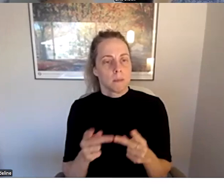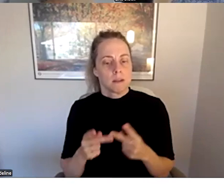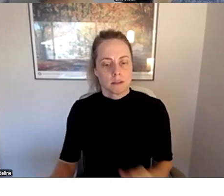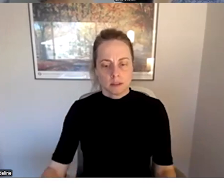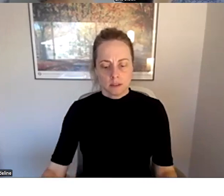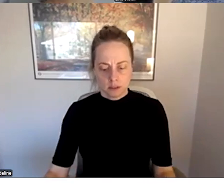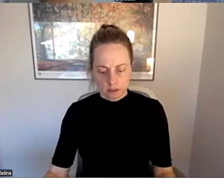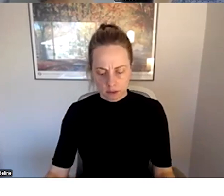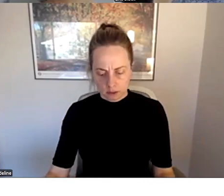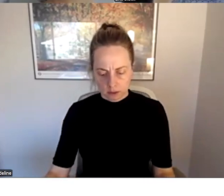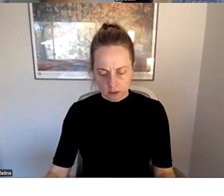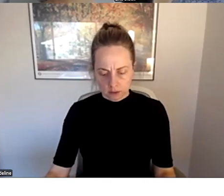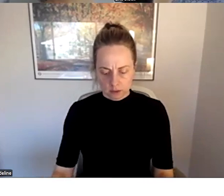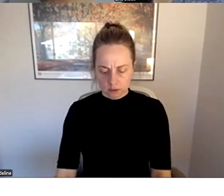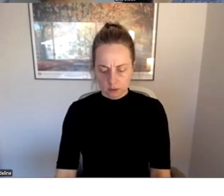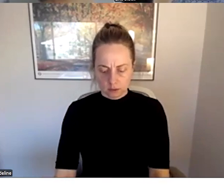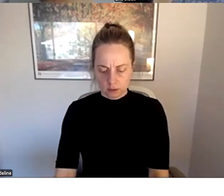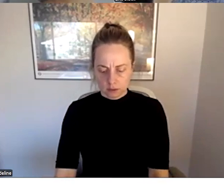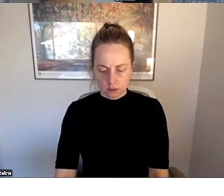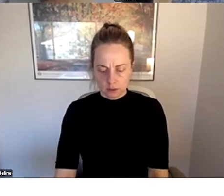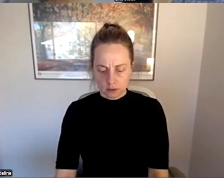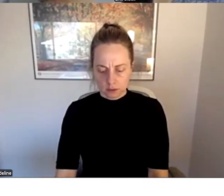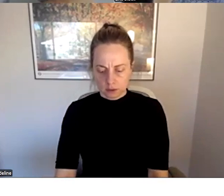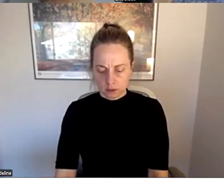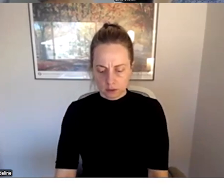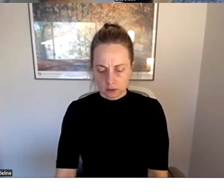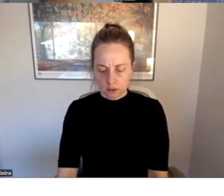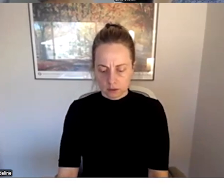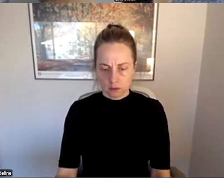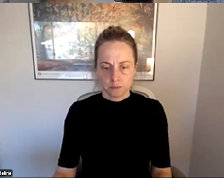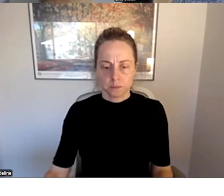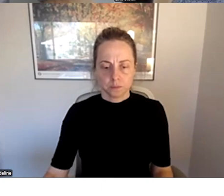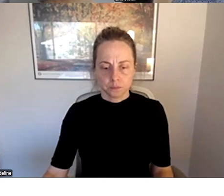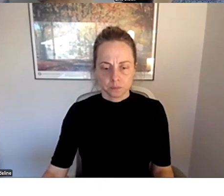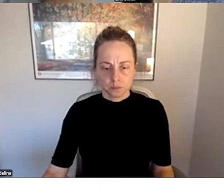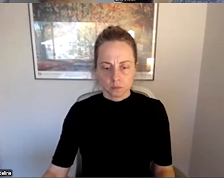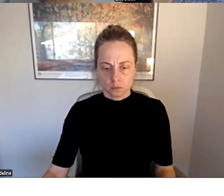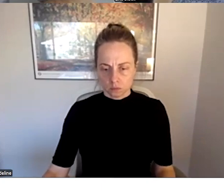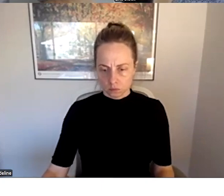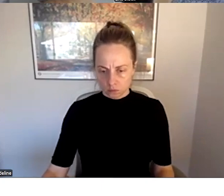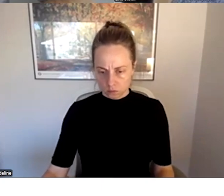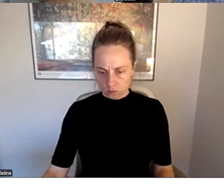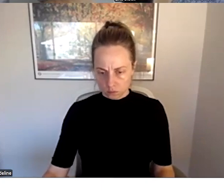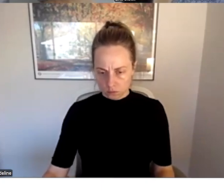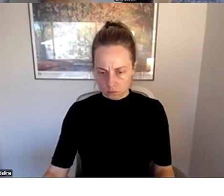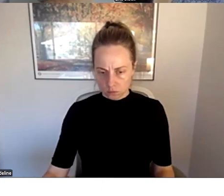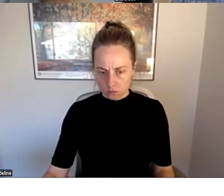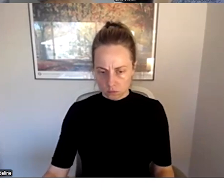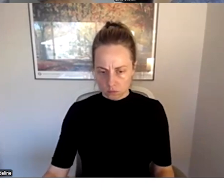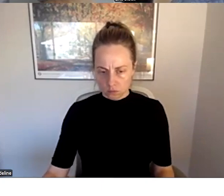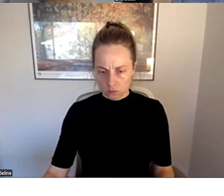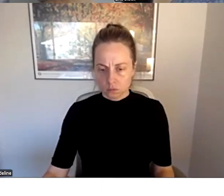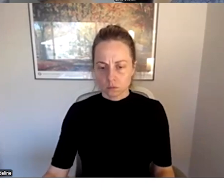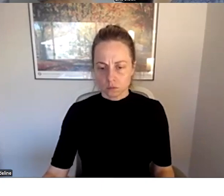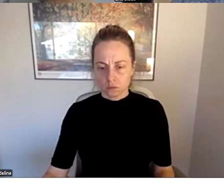So I want to highlight a couple of things that both previous just said that they took some of